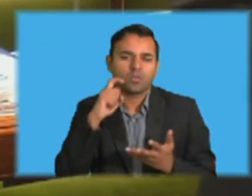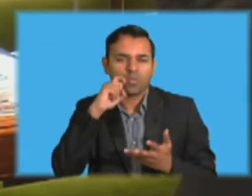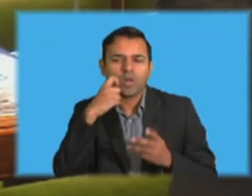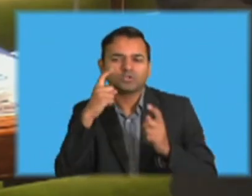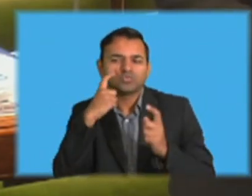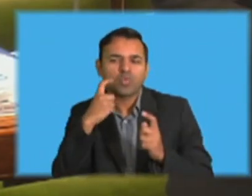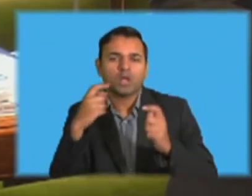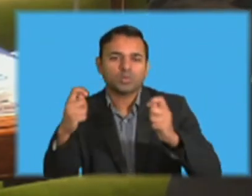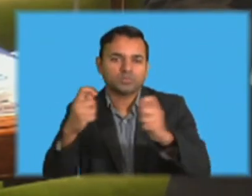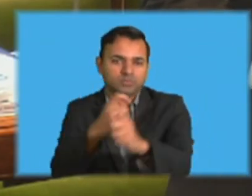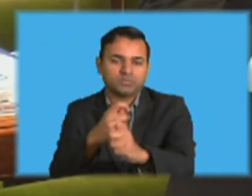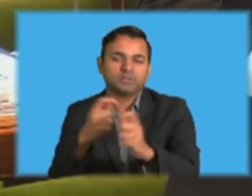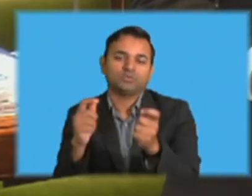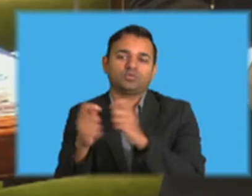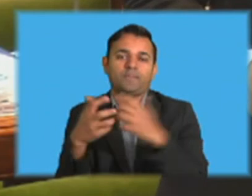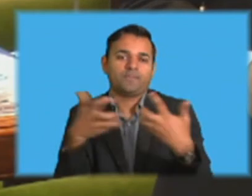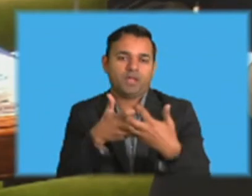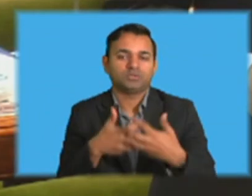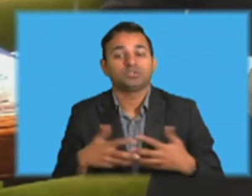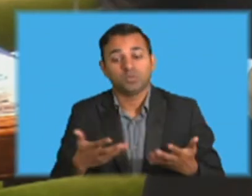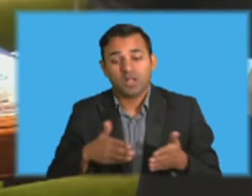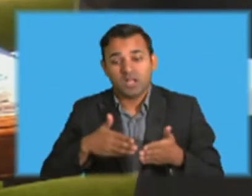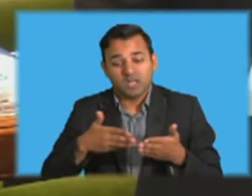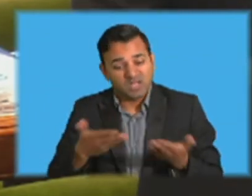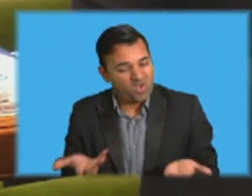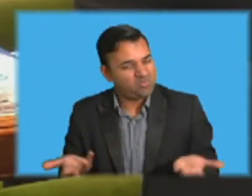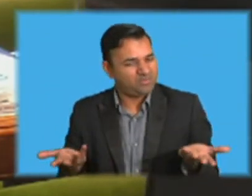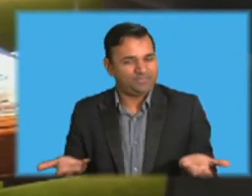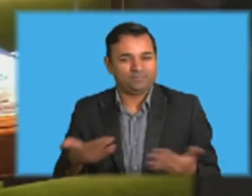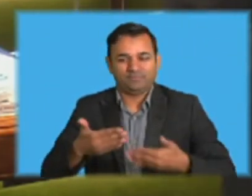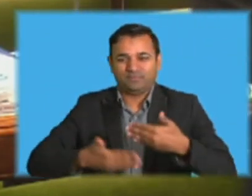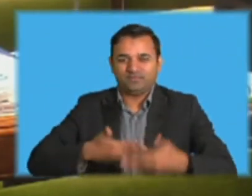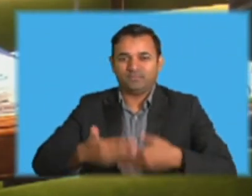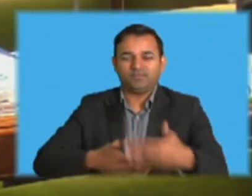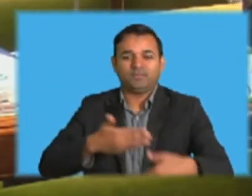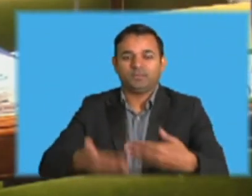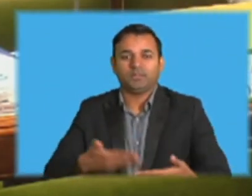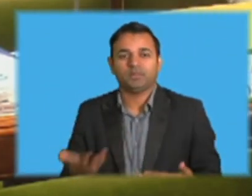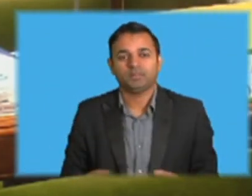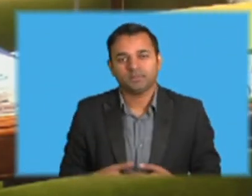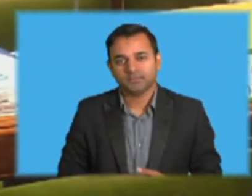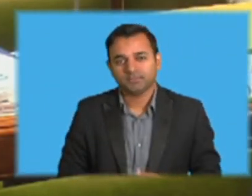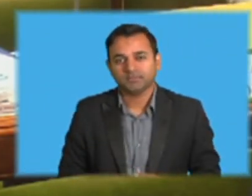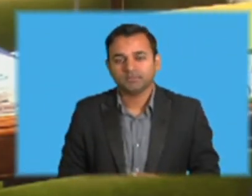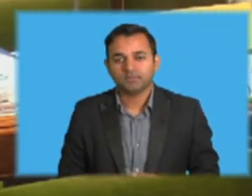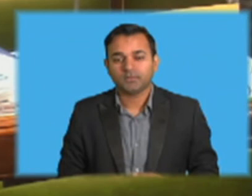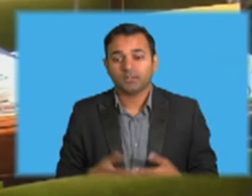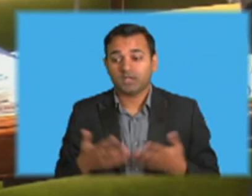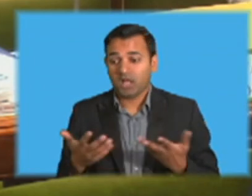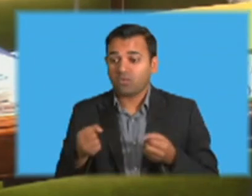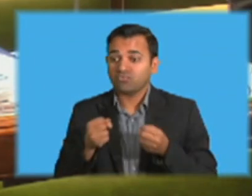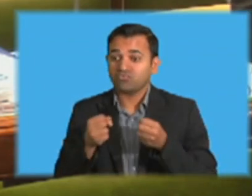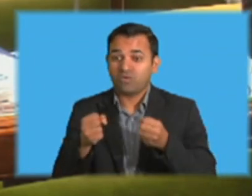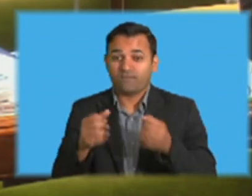at this point in time, that is the rationale behind it. And of course, with now the drivers' inability to